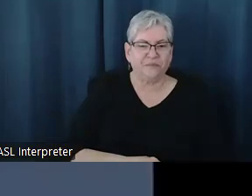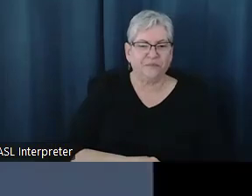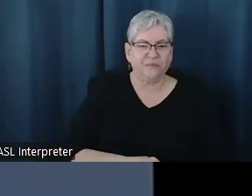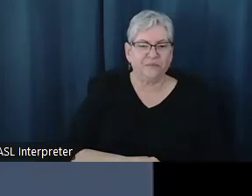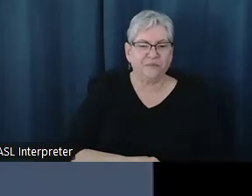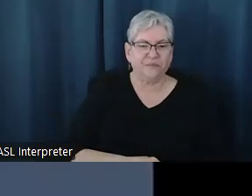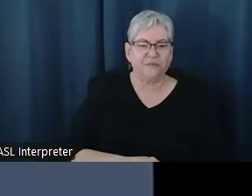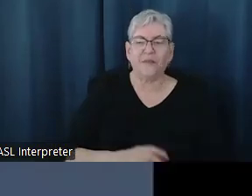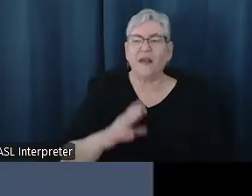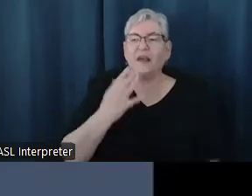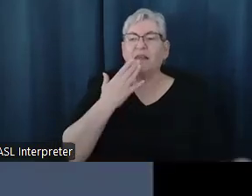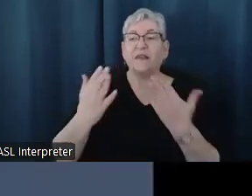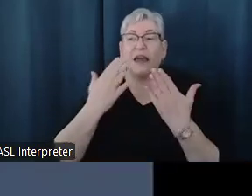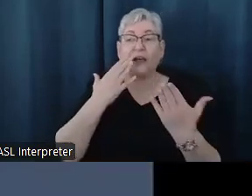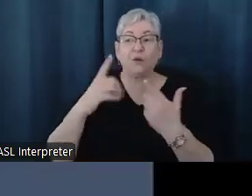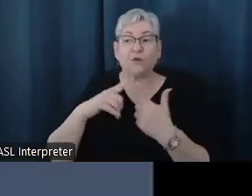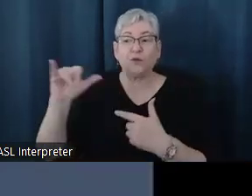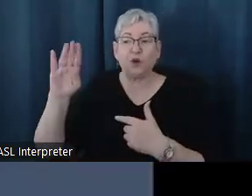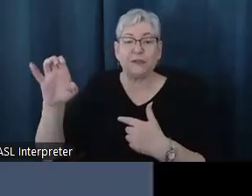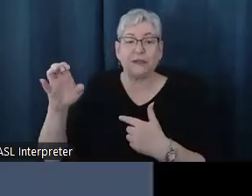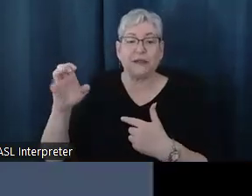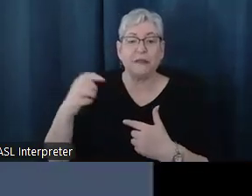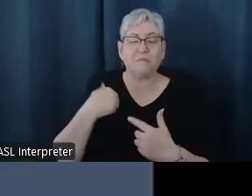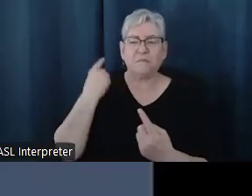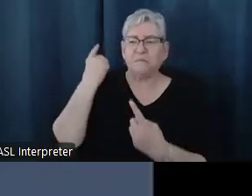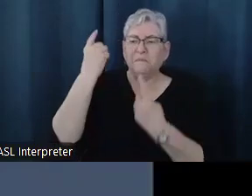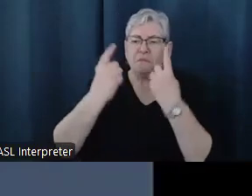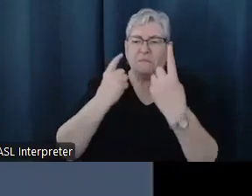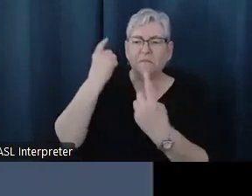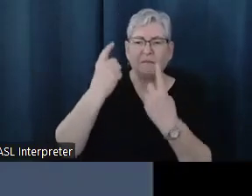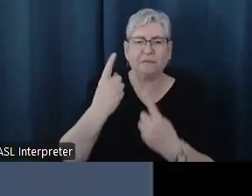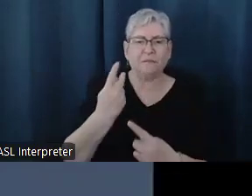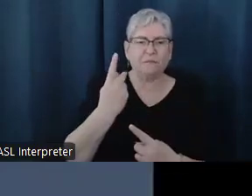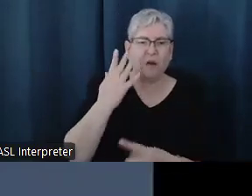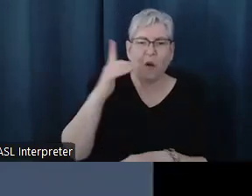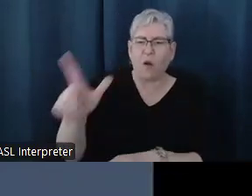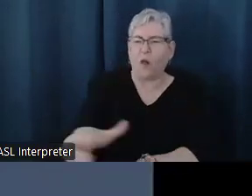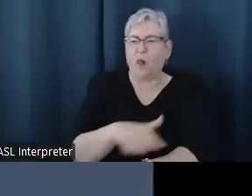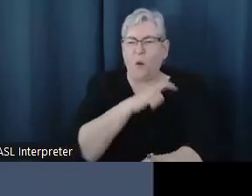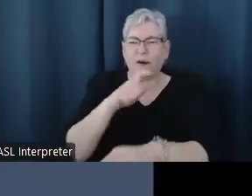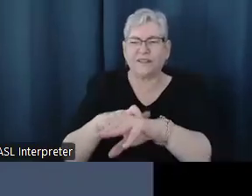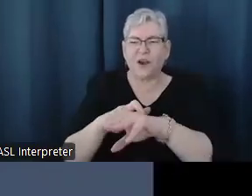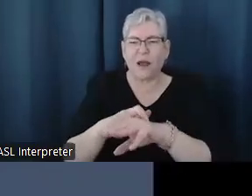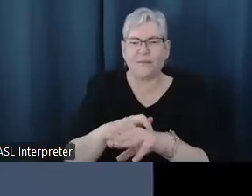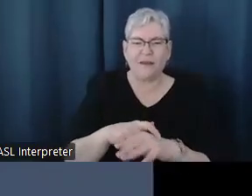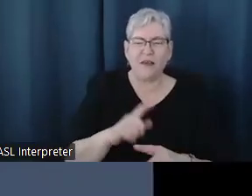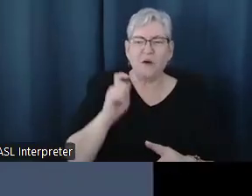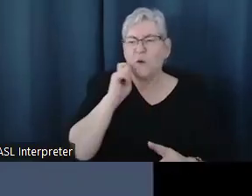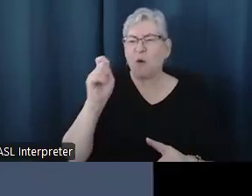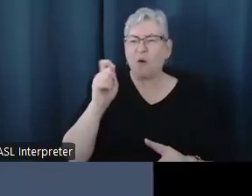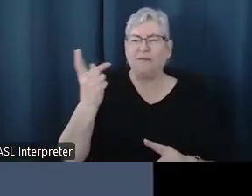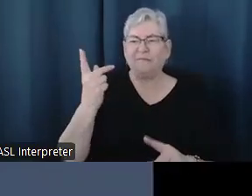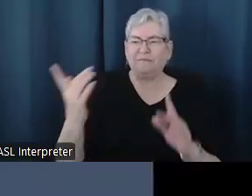Thank you so much, Josie. I was actually thinking about that today, how long we've known each other, and that this was cool to get back into